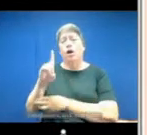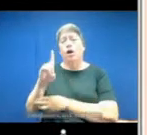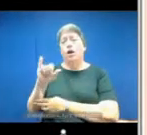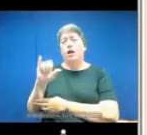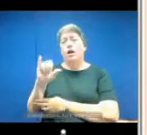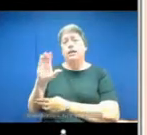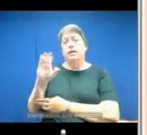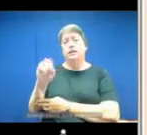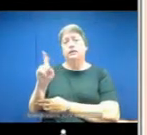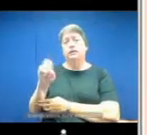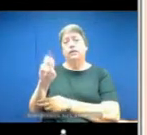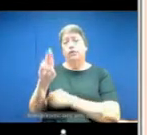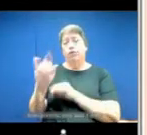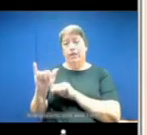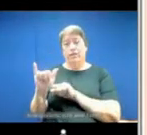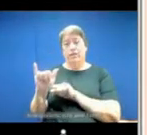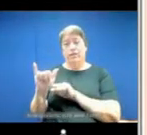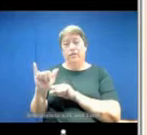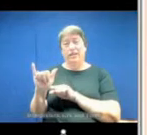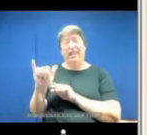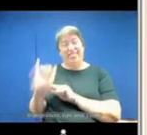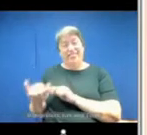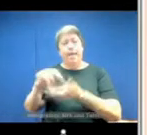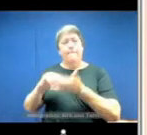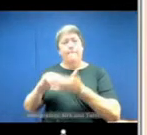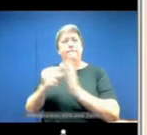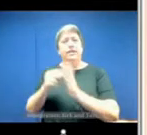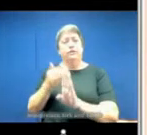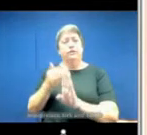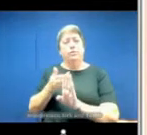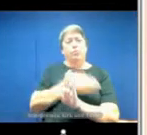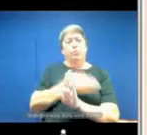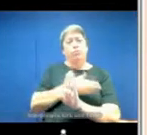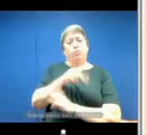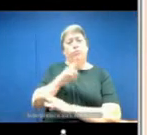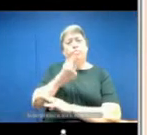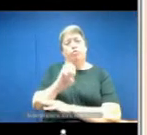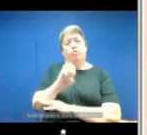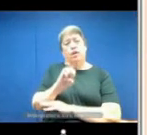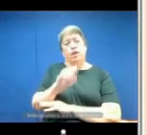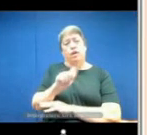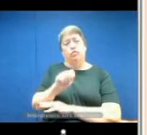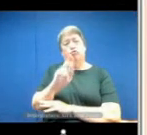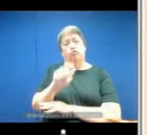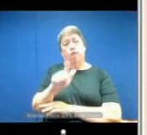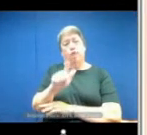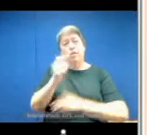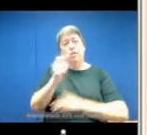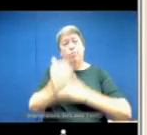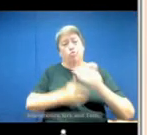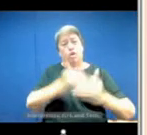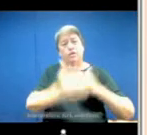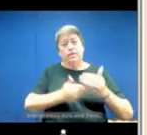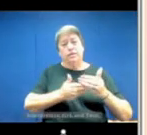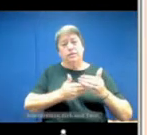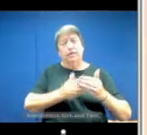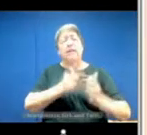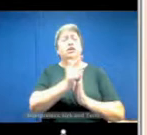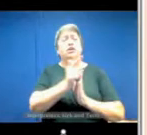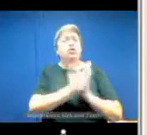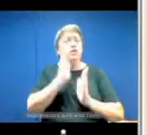And discovery is that part of a pretrial process where attorneys learn about their cases, each other's case.